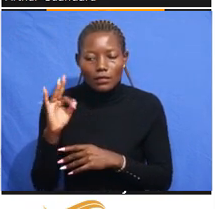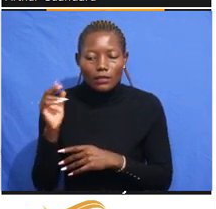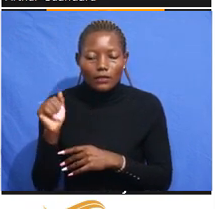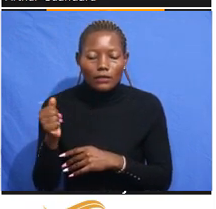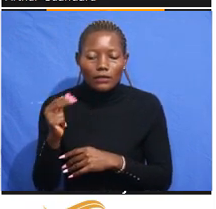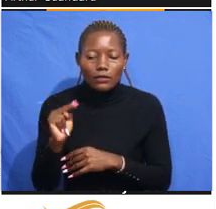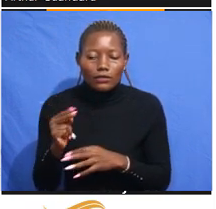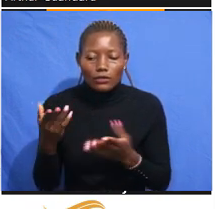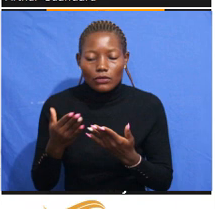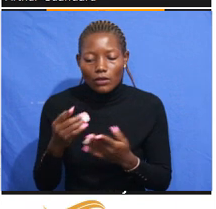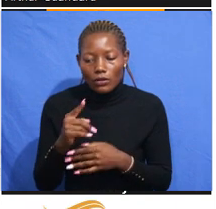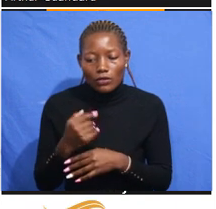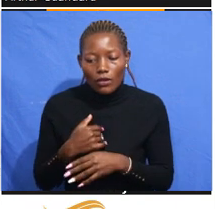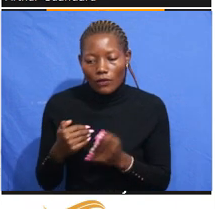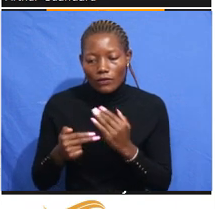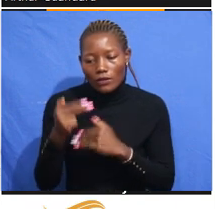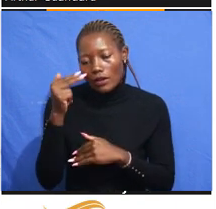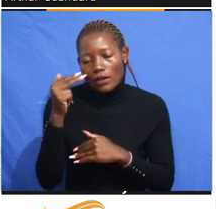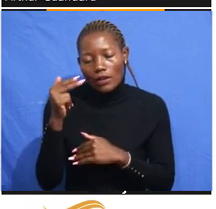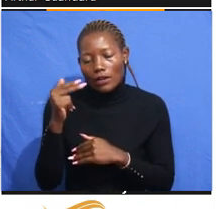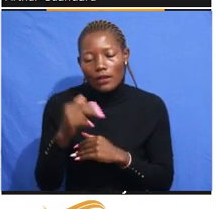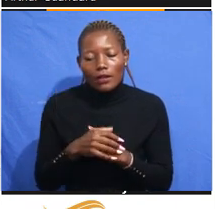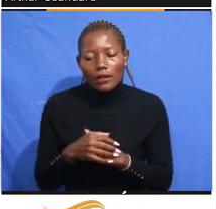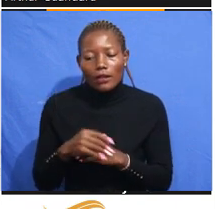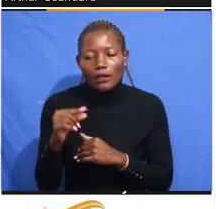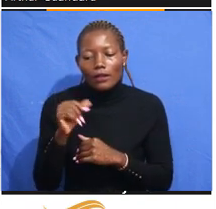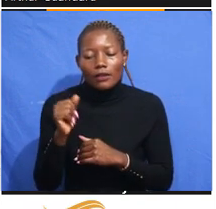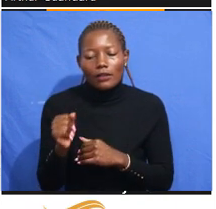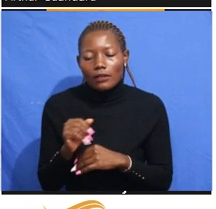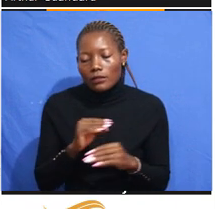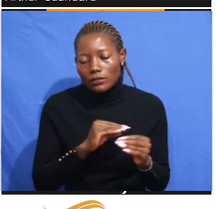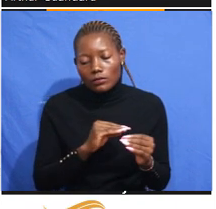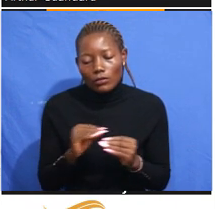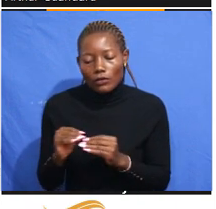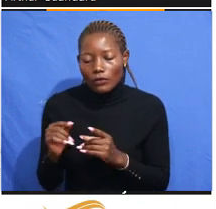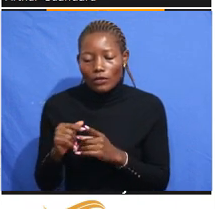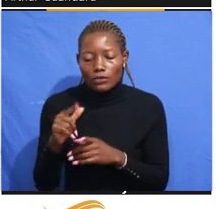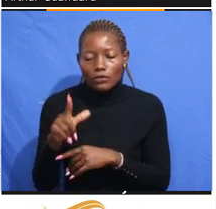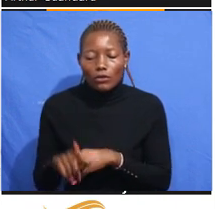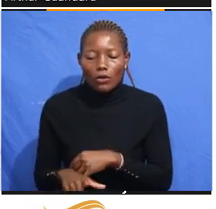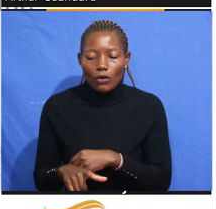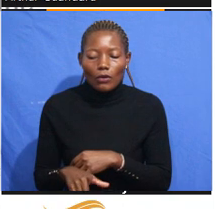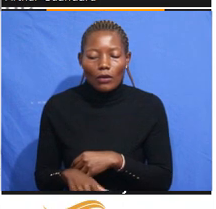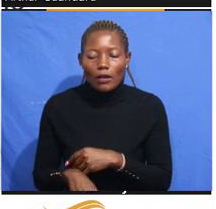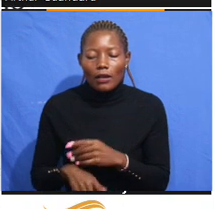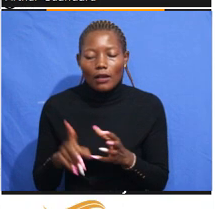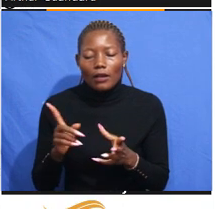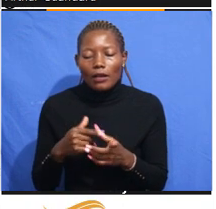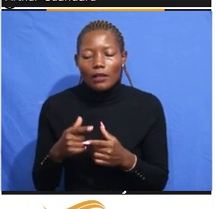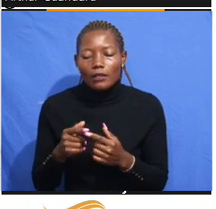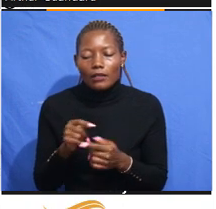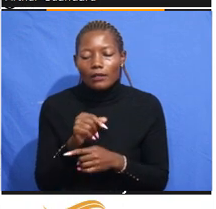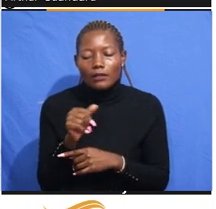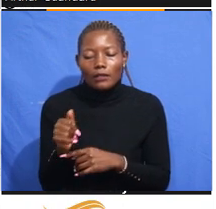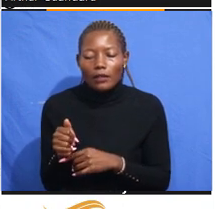higher concentration of a gas moving to a lower concentration. Then again, what you need to note is that